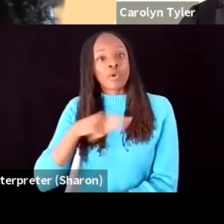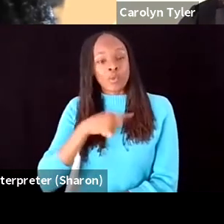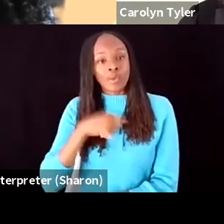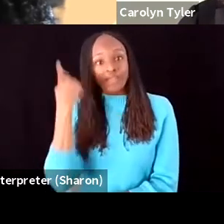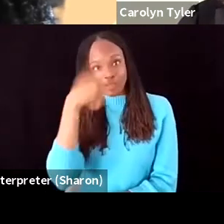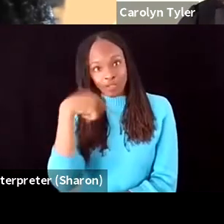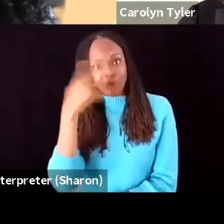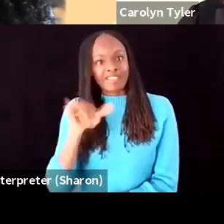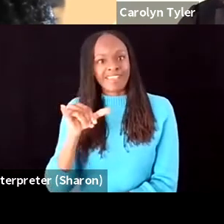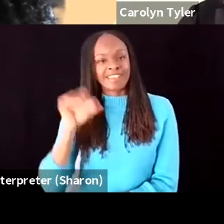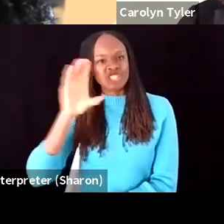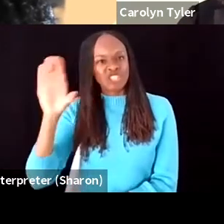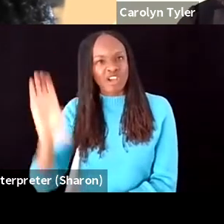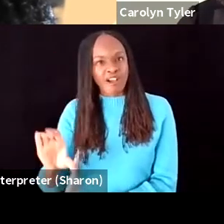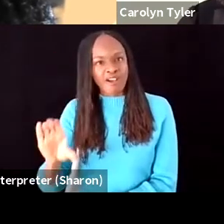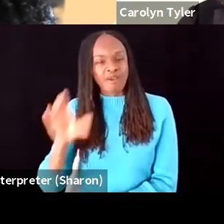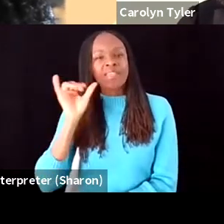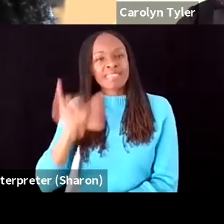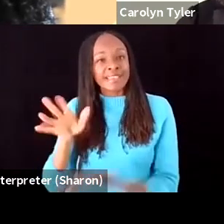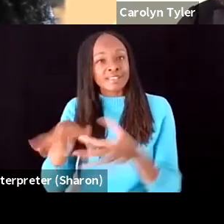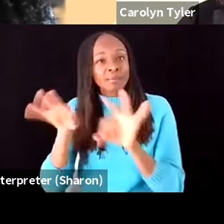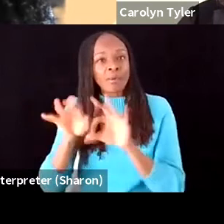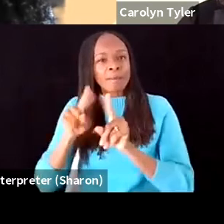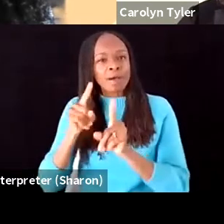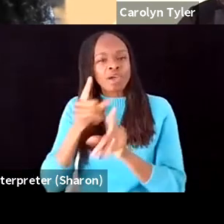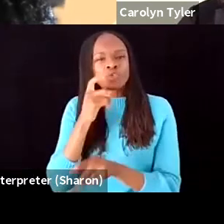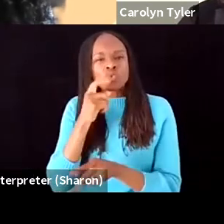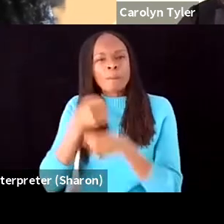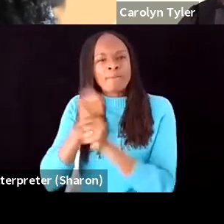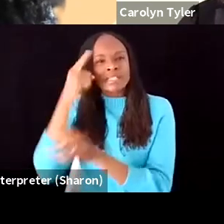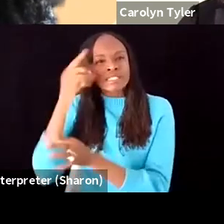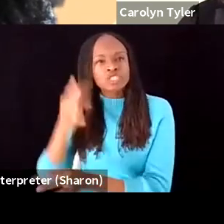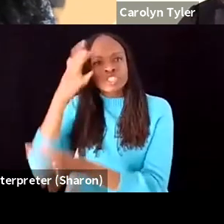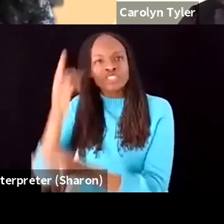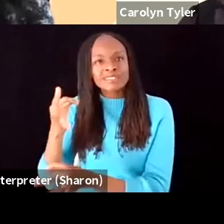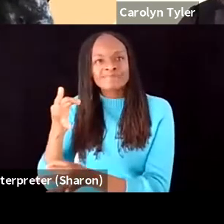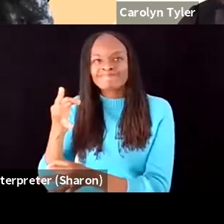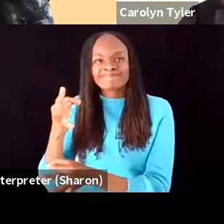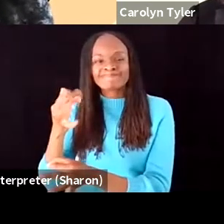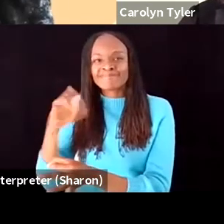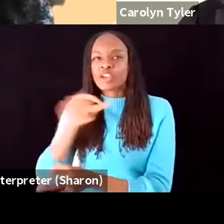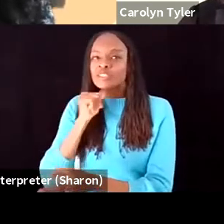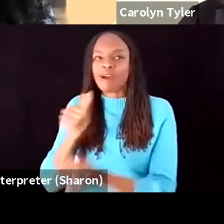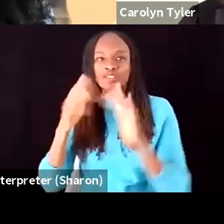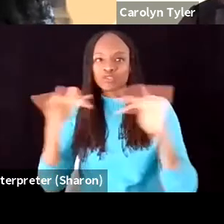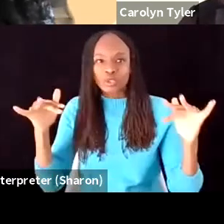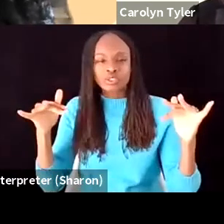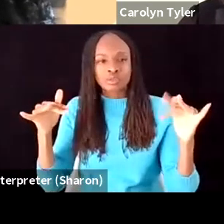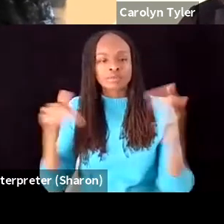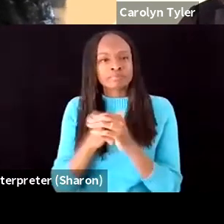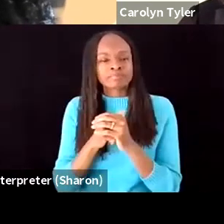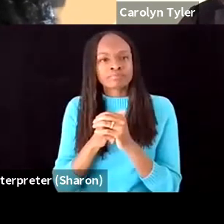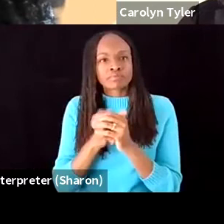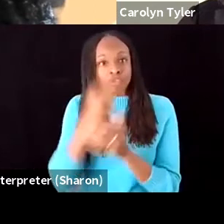Chicago. That's important. But the decision makers are not diverse. And to give you a sense of